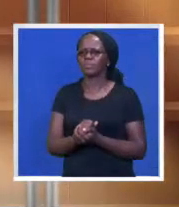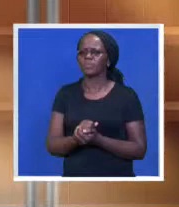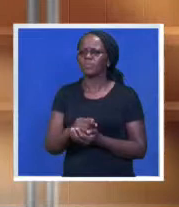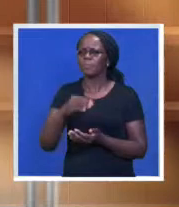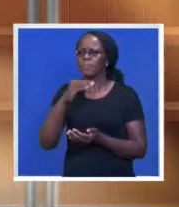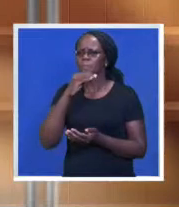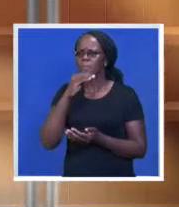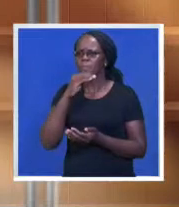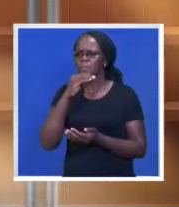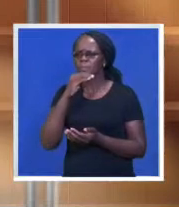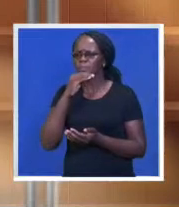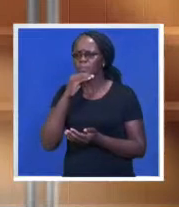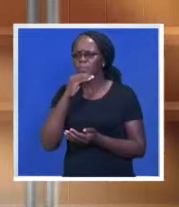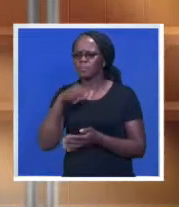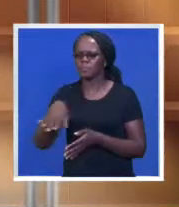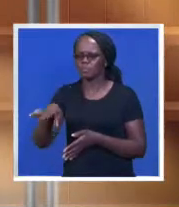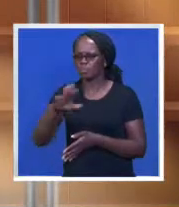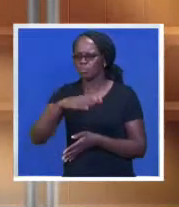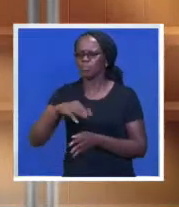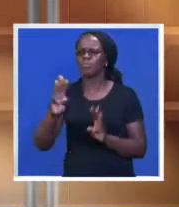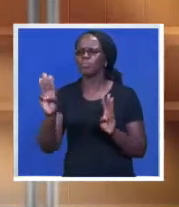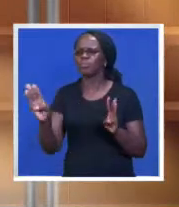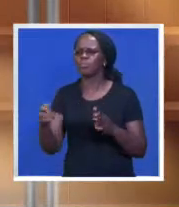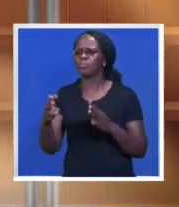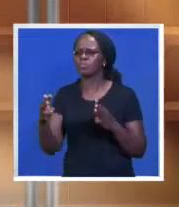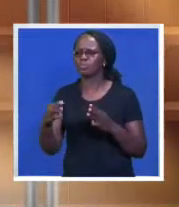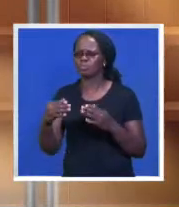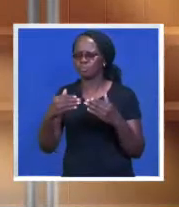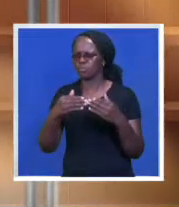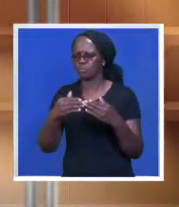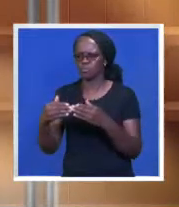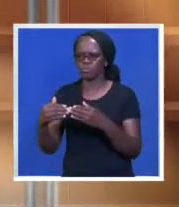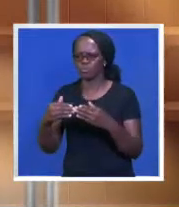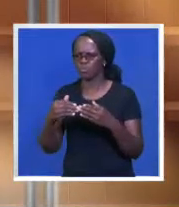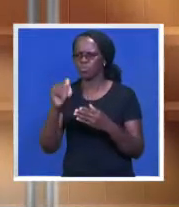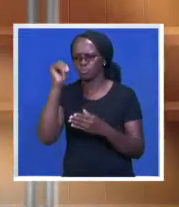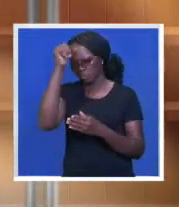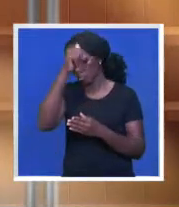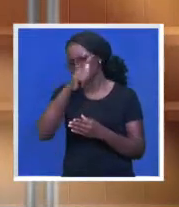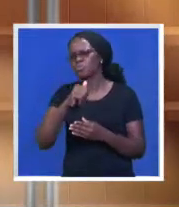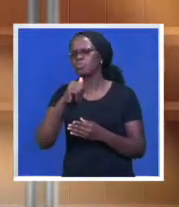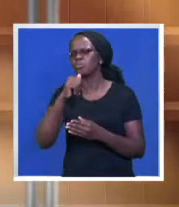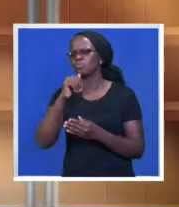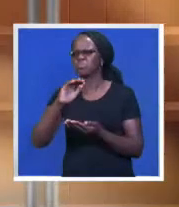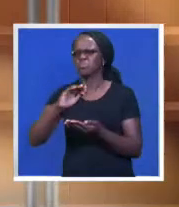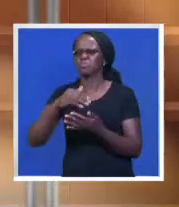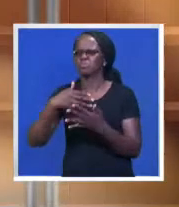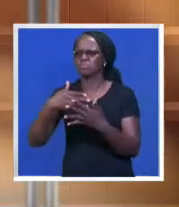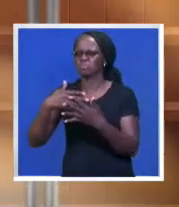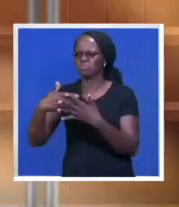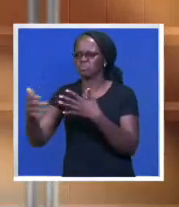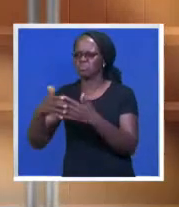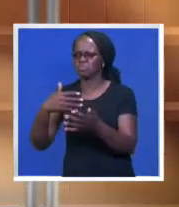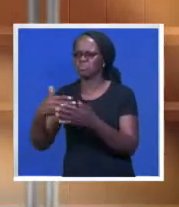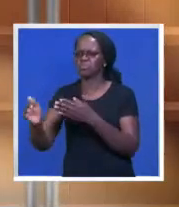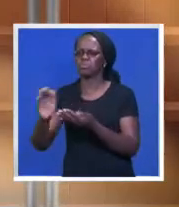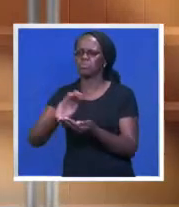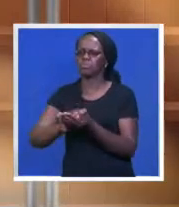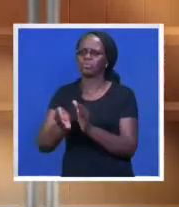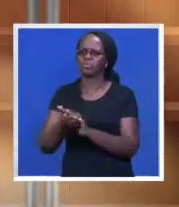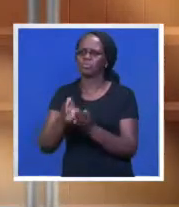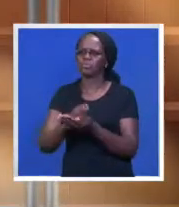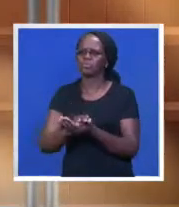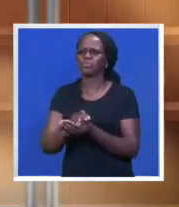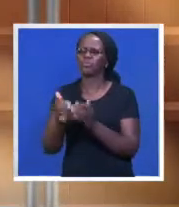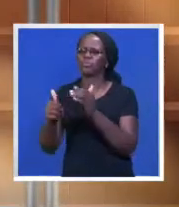care of God's nature, to take care of God's creation. Now that tells you a lot, Lena and Tom, that how important it is to God